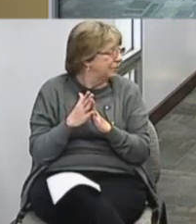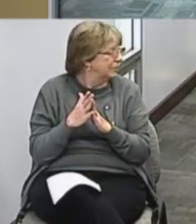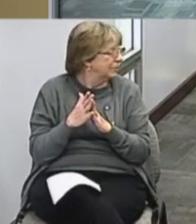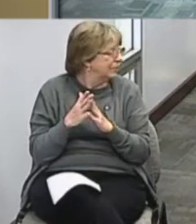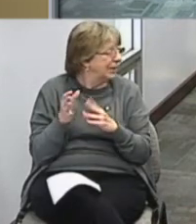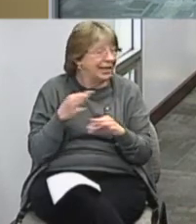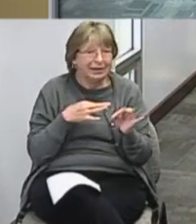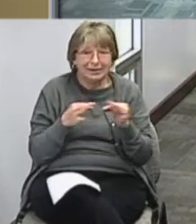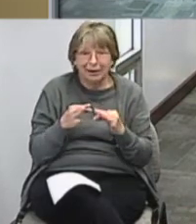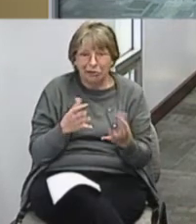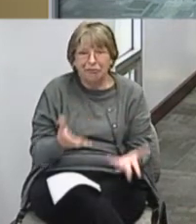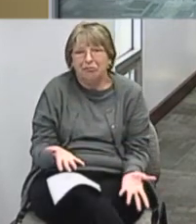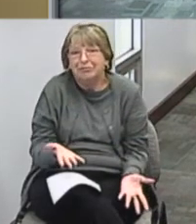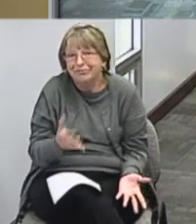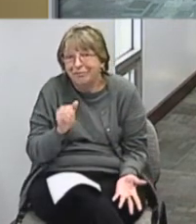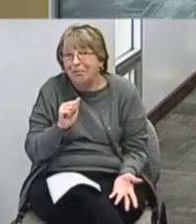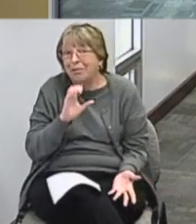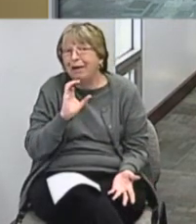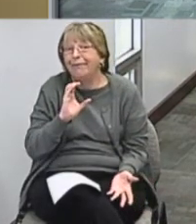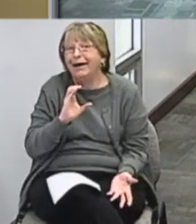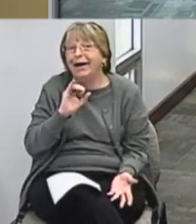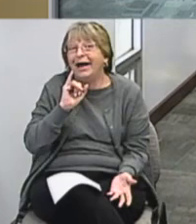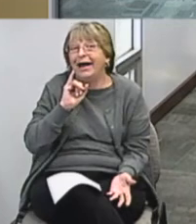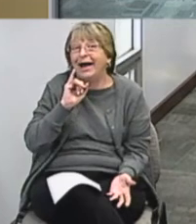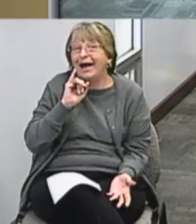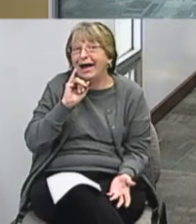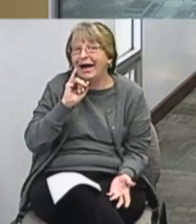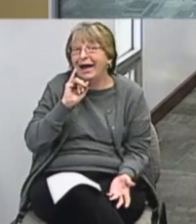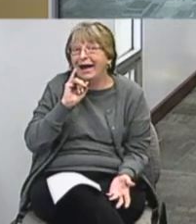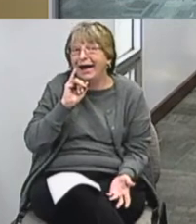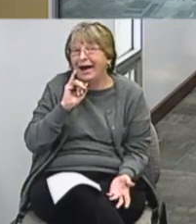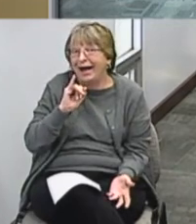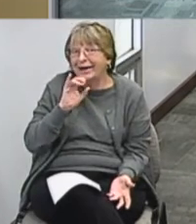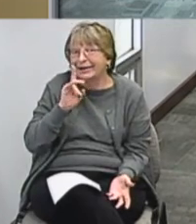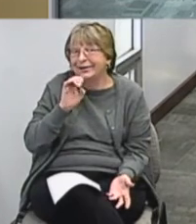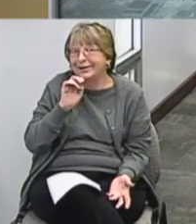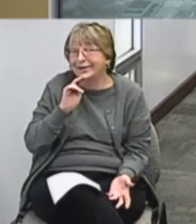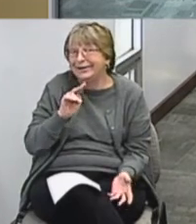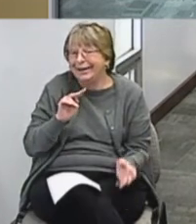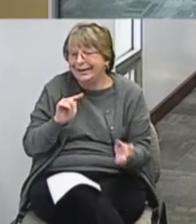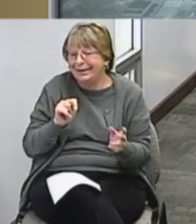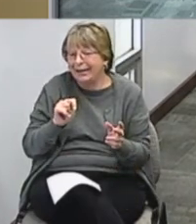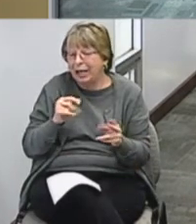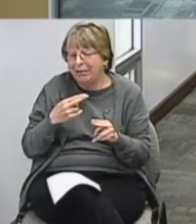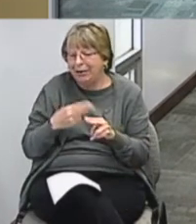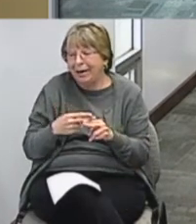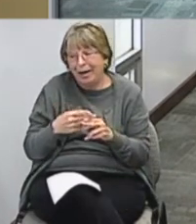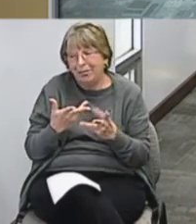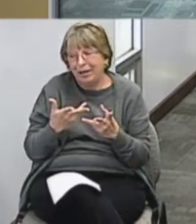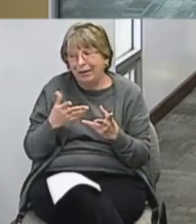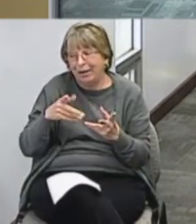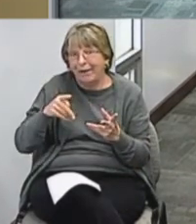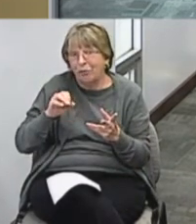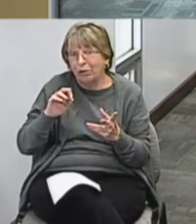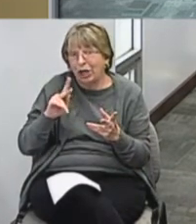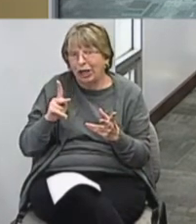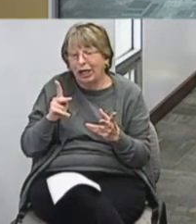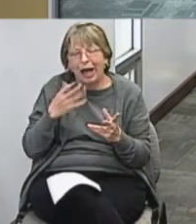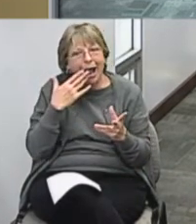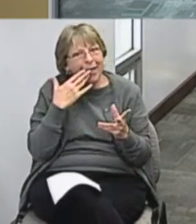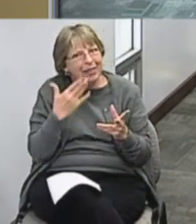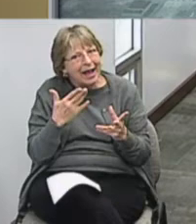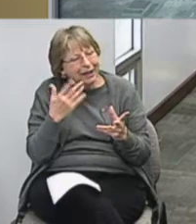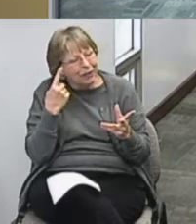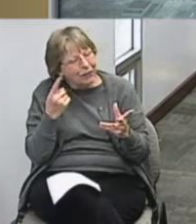the accidental or type of naming kind of thing. Very good. Thank you, Thank you. for coming